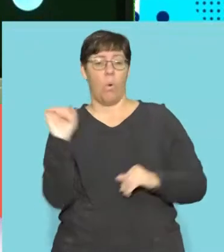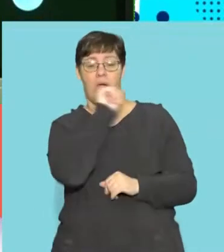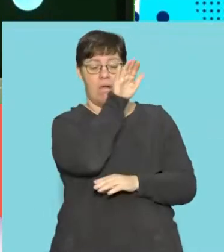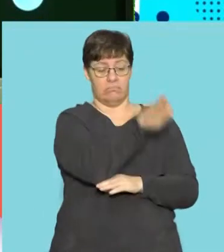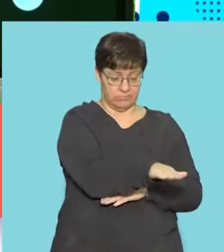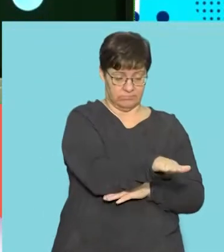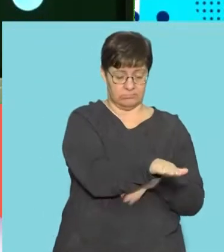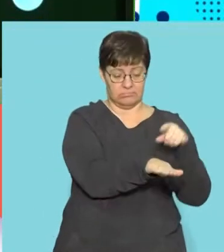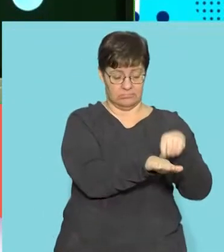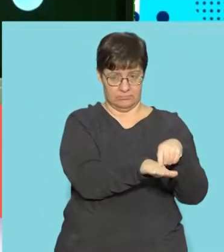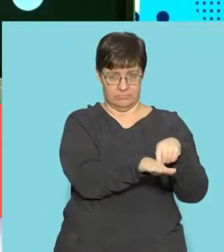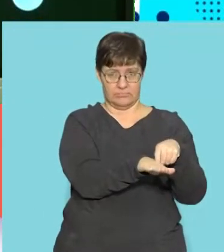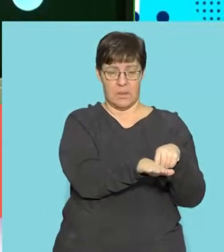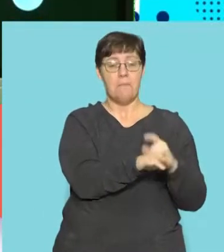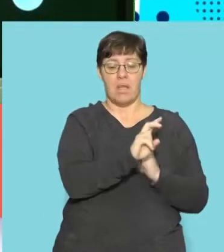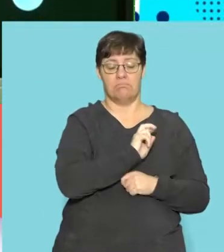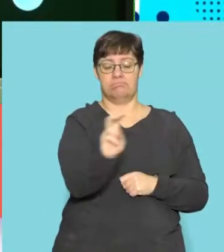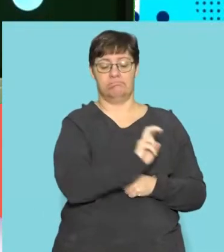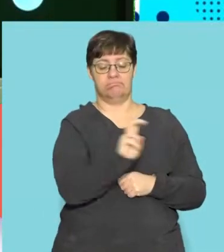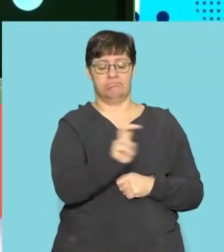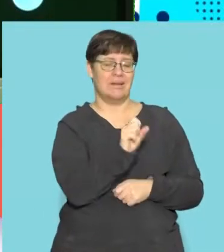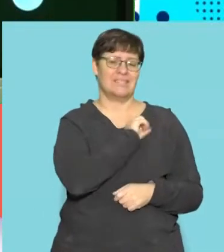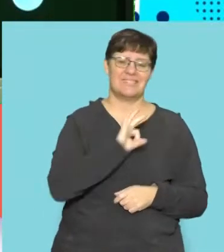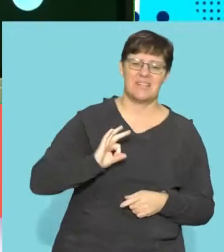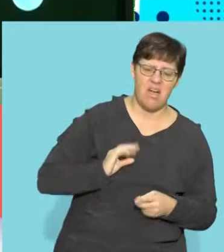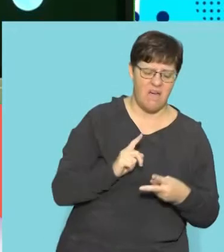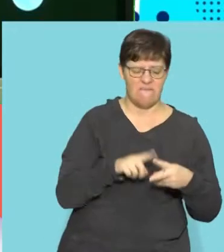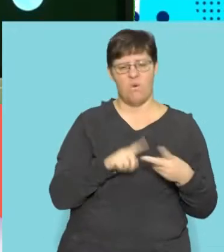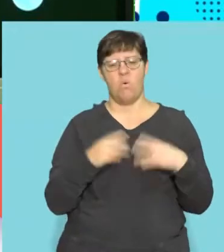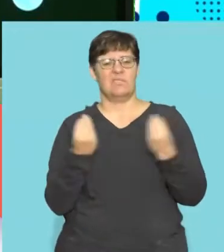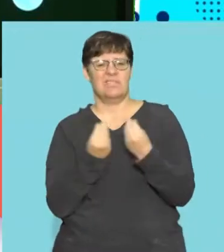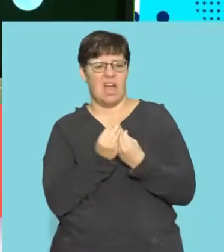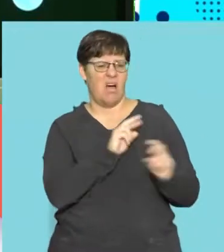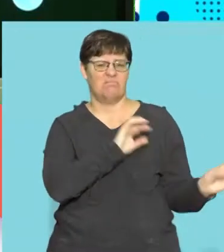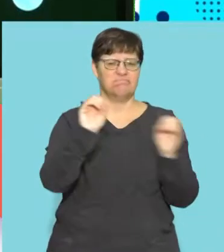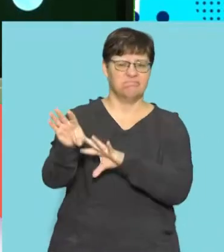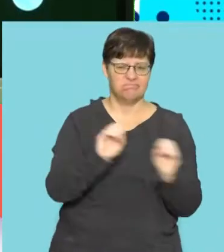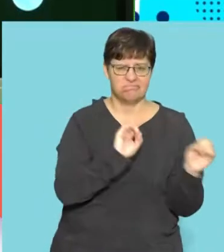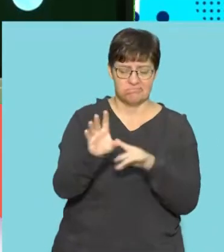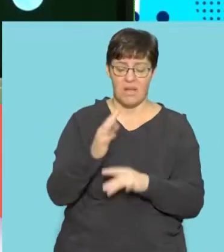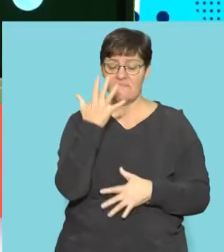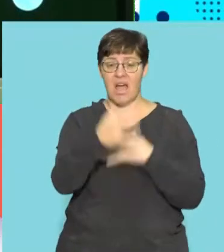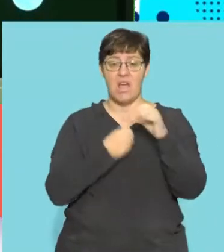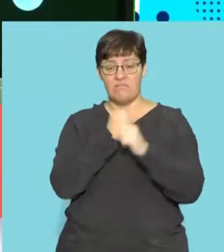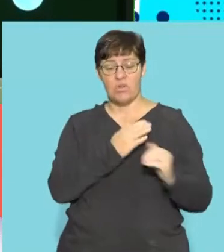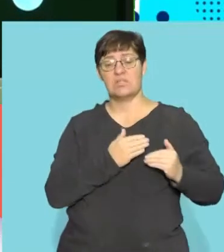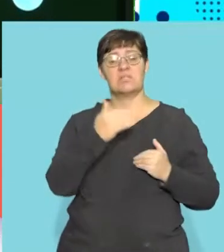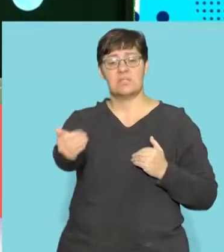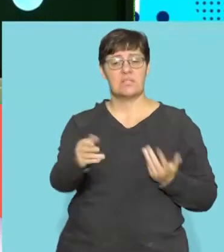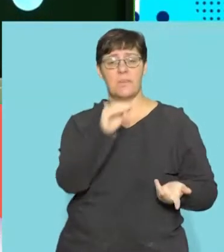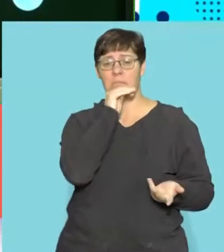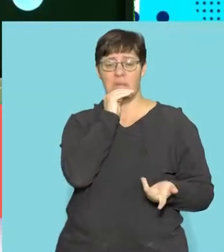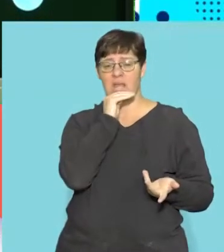car now that needs to transport the employees and the goods of the company, in 5 years' time, this car will